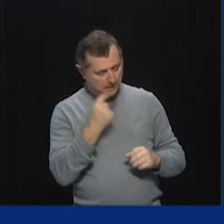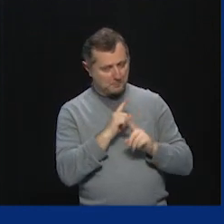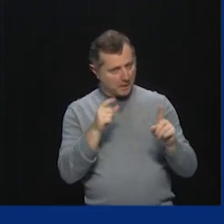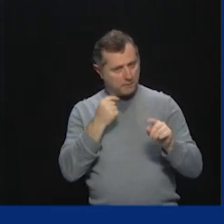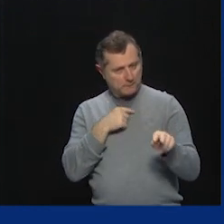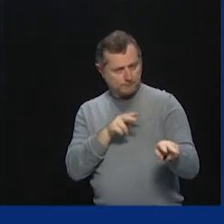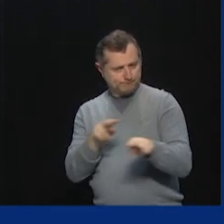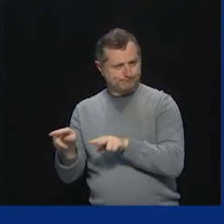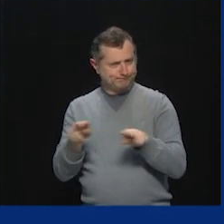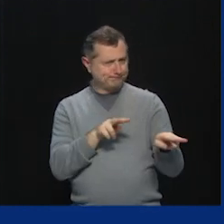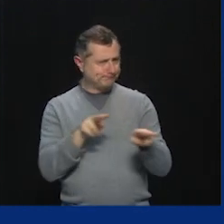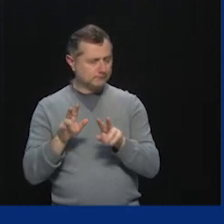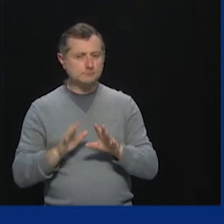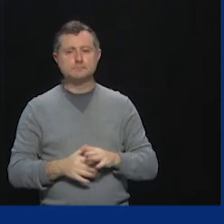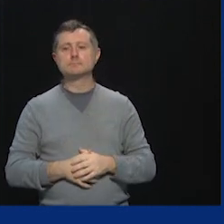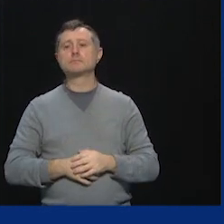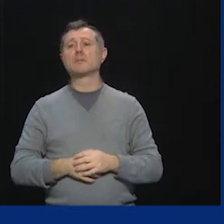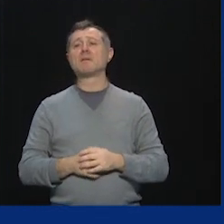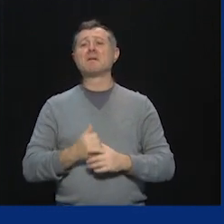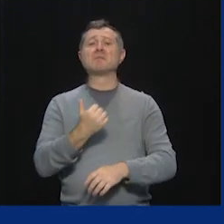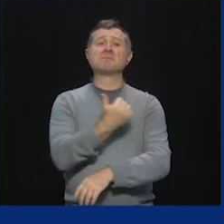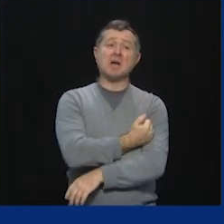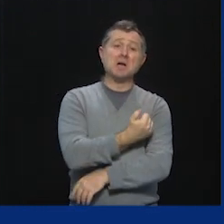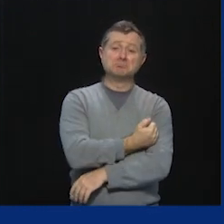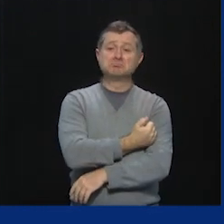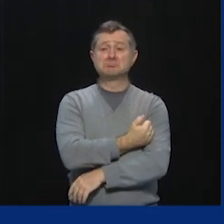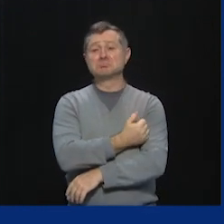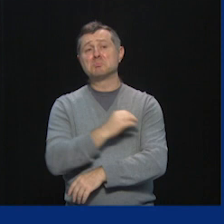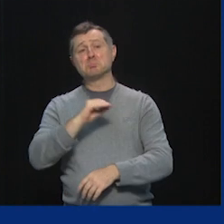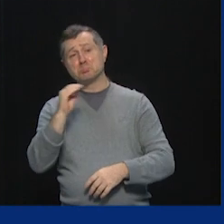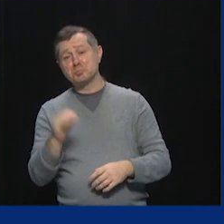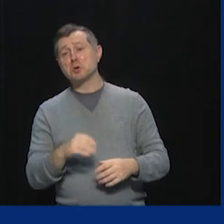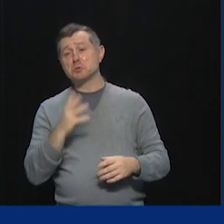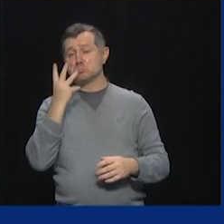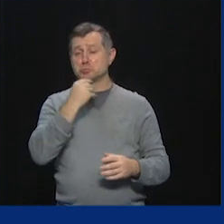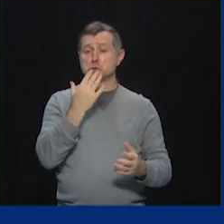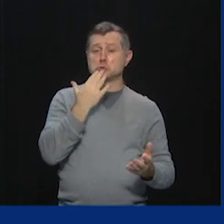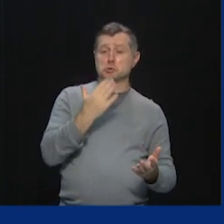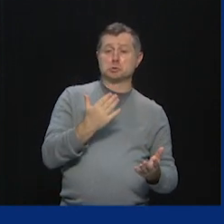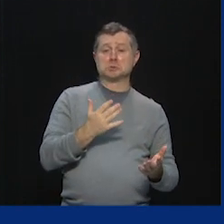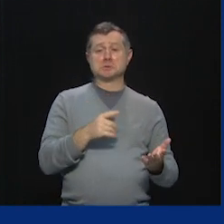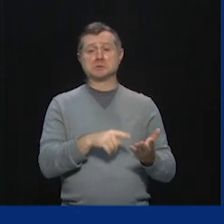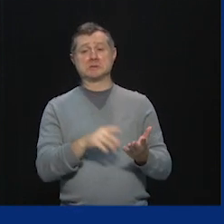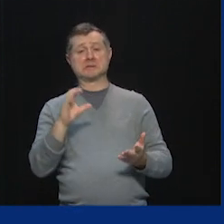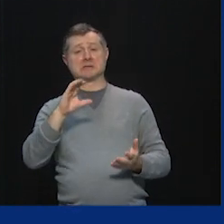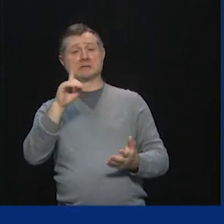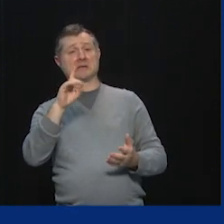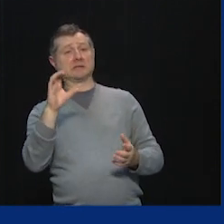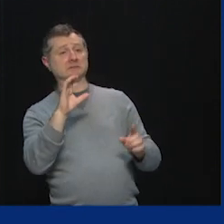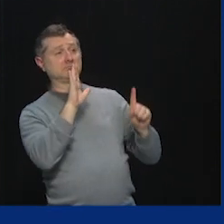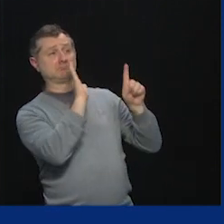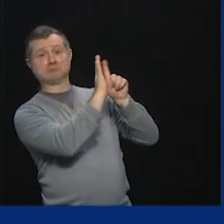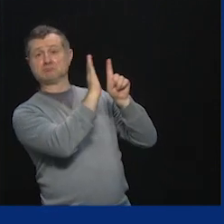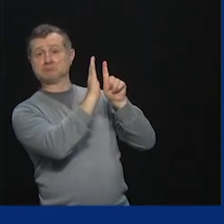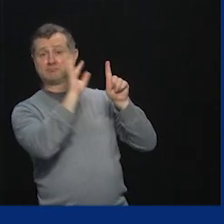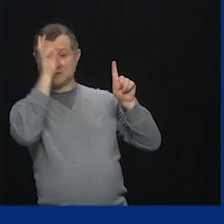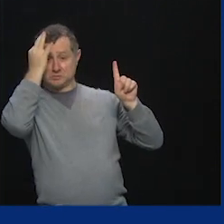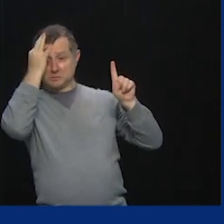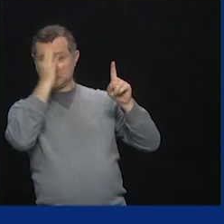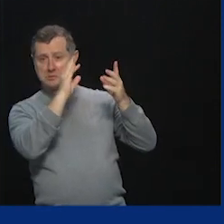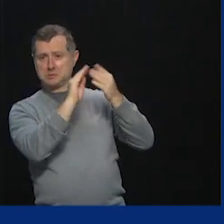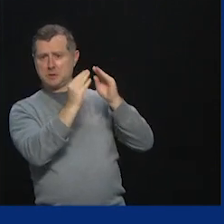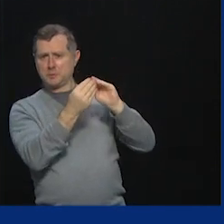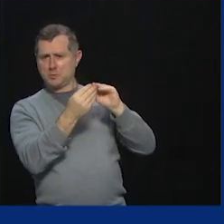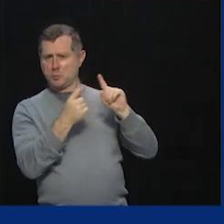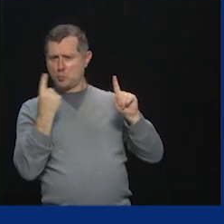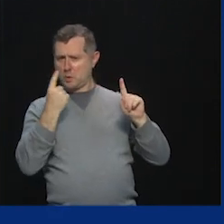Vaccination rate, we're pretty good. We're pretty good. You look at the CDC numbers, and those may wonder why the difference